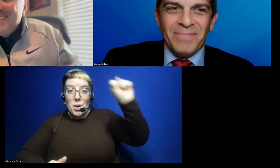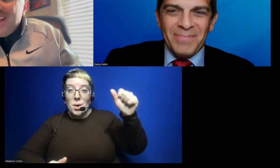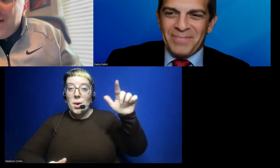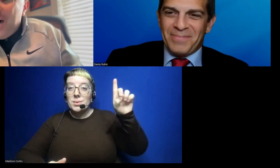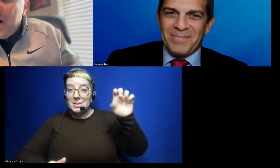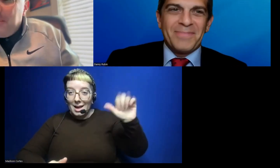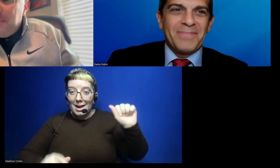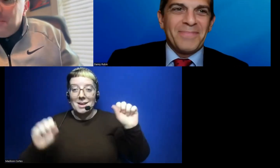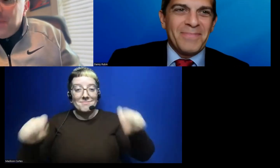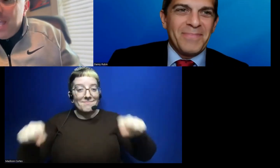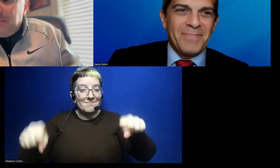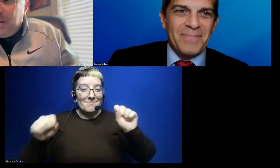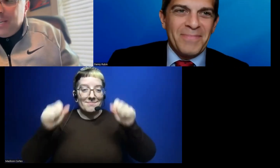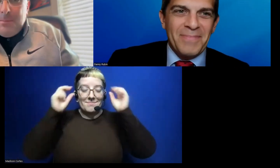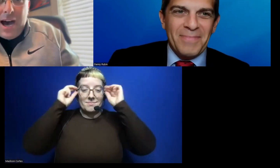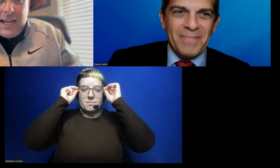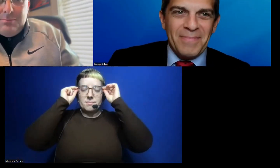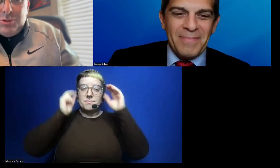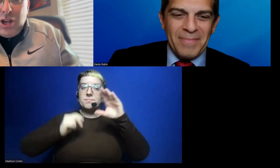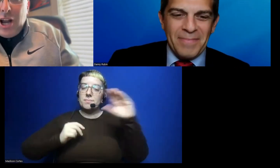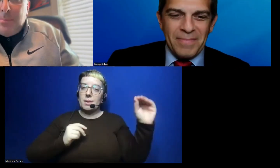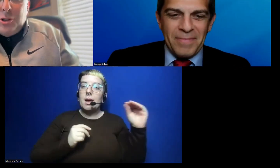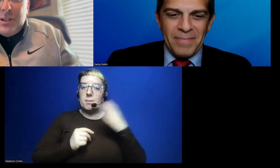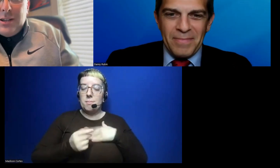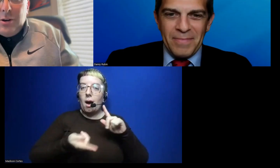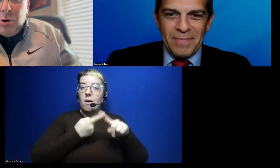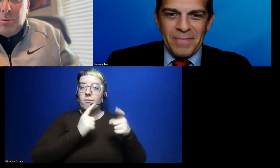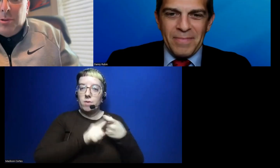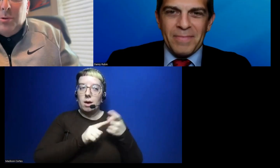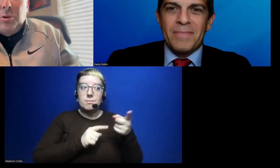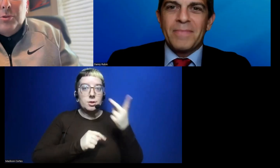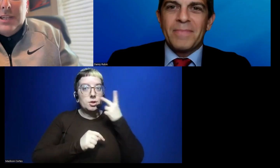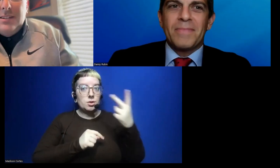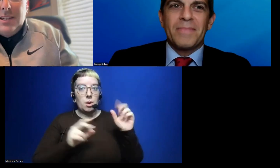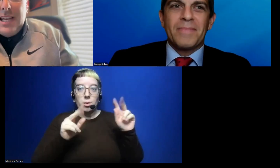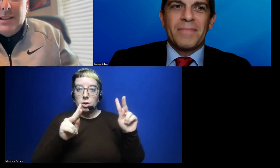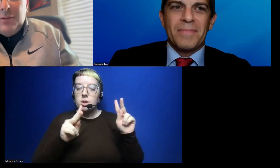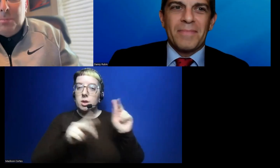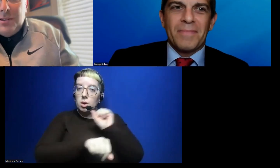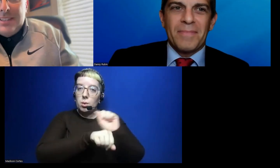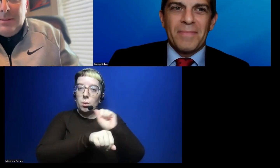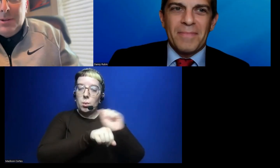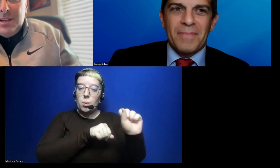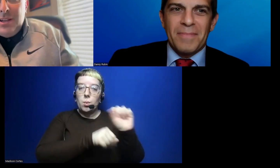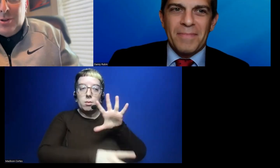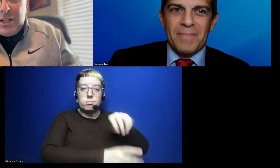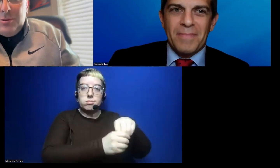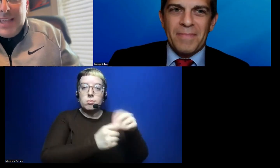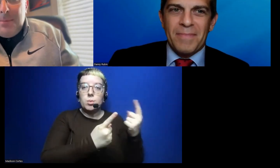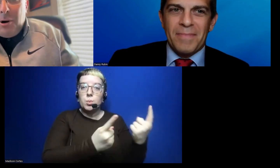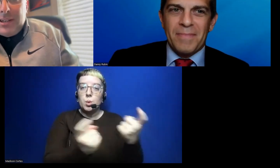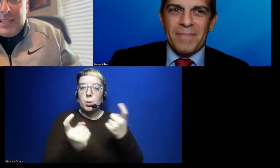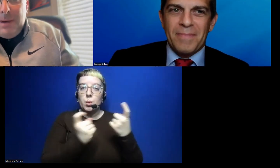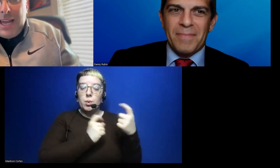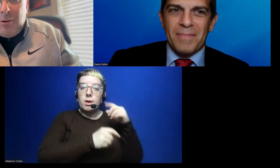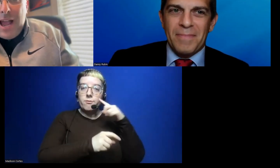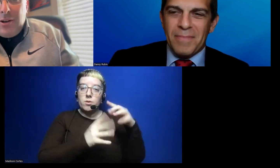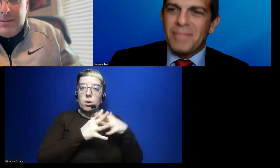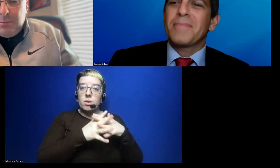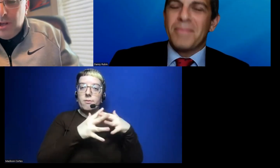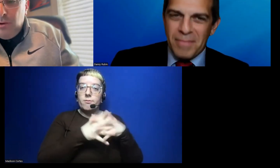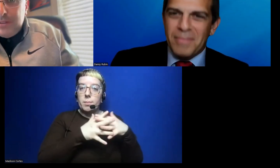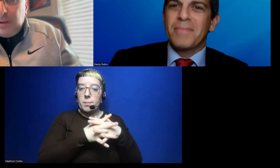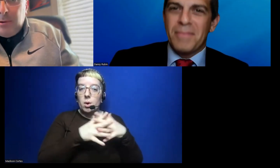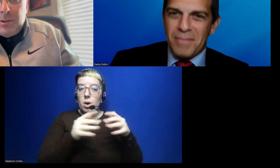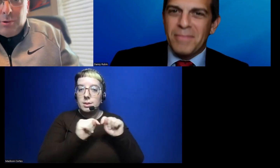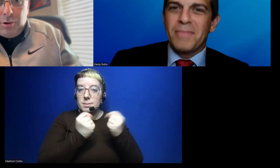DECA. And a buddy of mine saw an opportunity to work with recruiting in the football team. So I used that marketing background